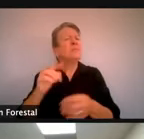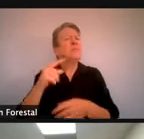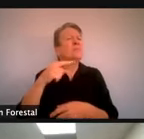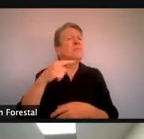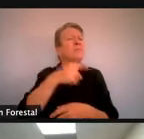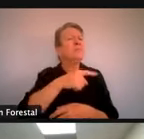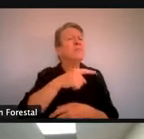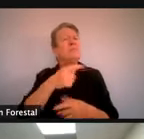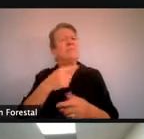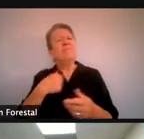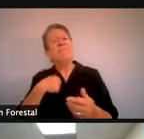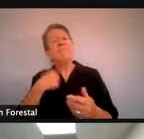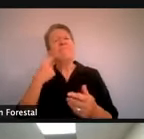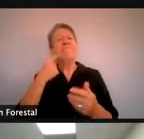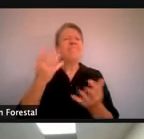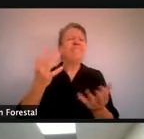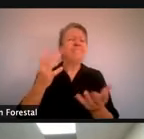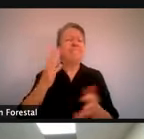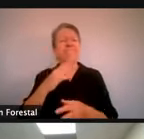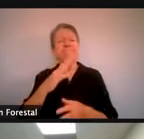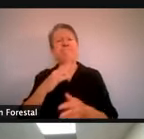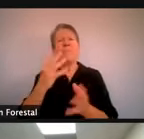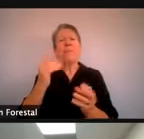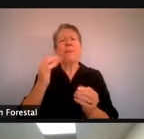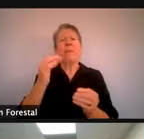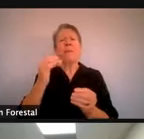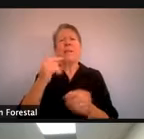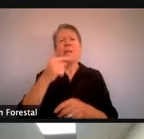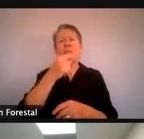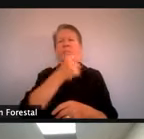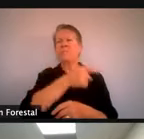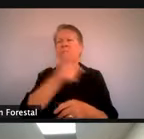your comments. I see we've been joined by Chief